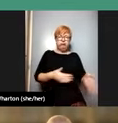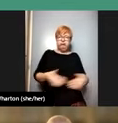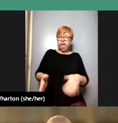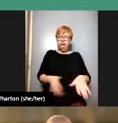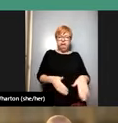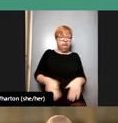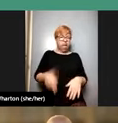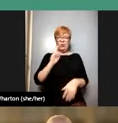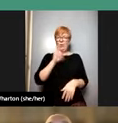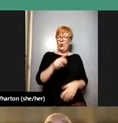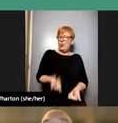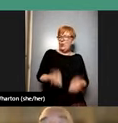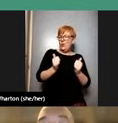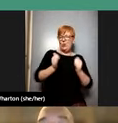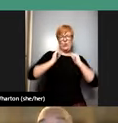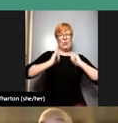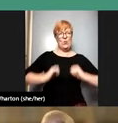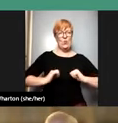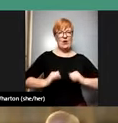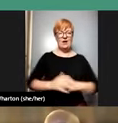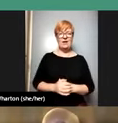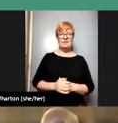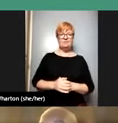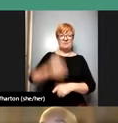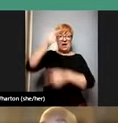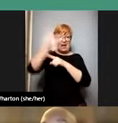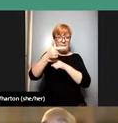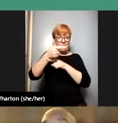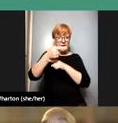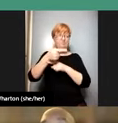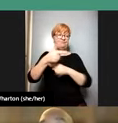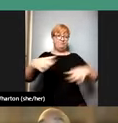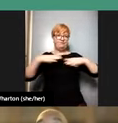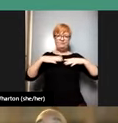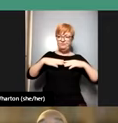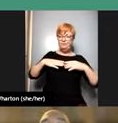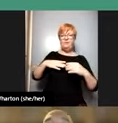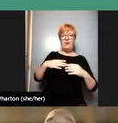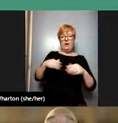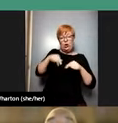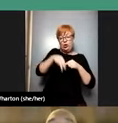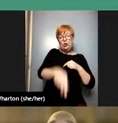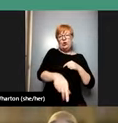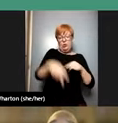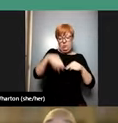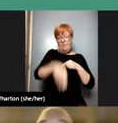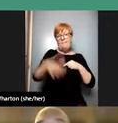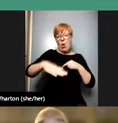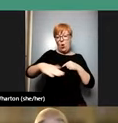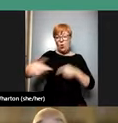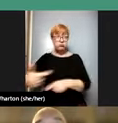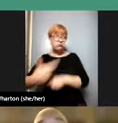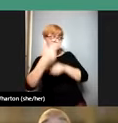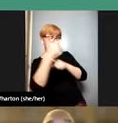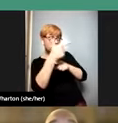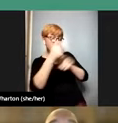pleats. The camera operator sets his tripod on the roof of a car on the jetty below and zooms the image of the